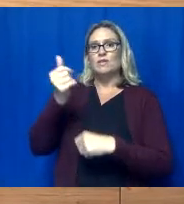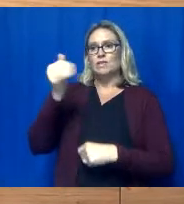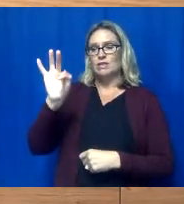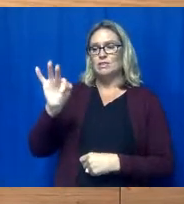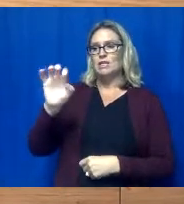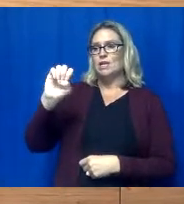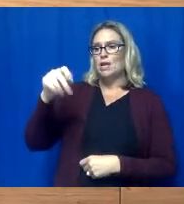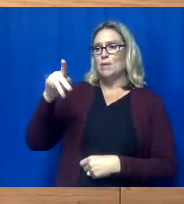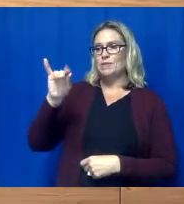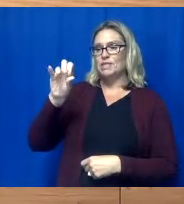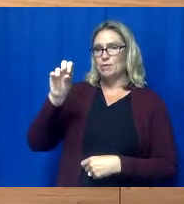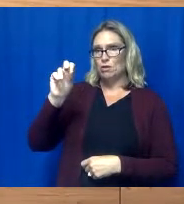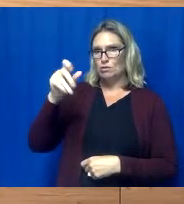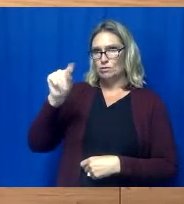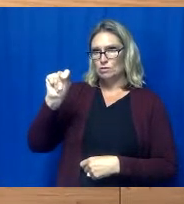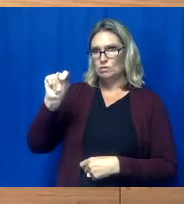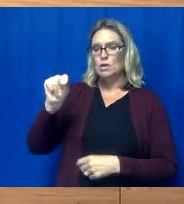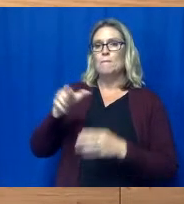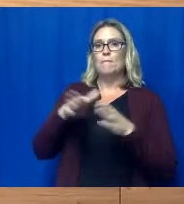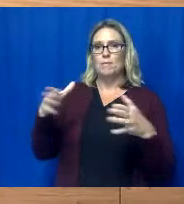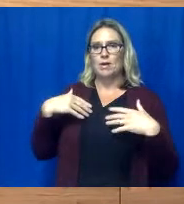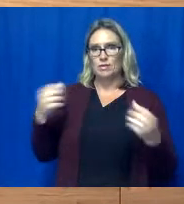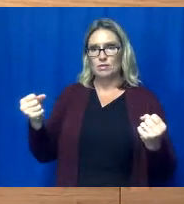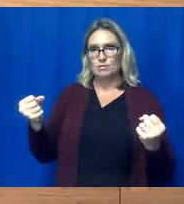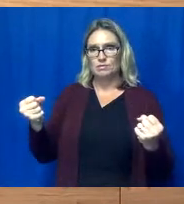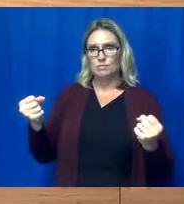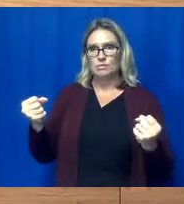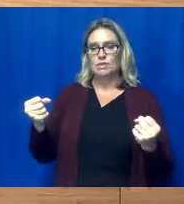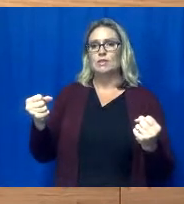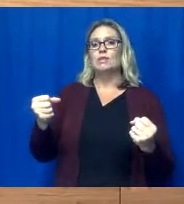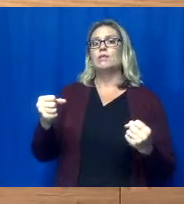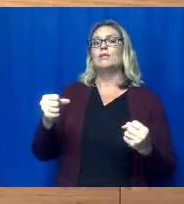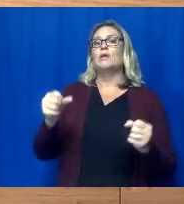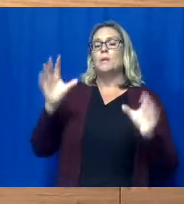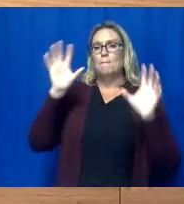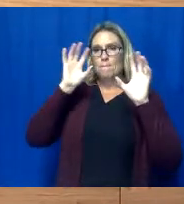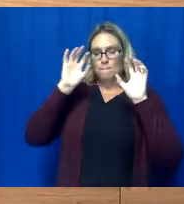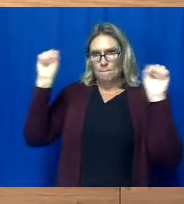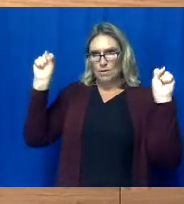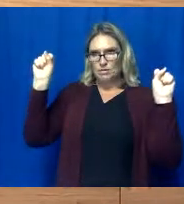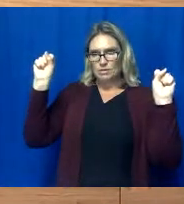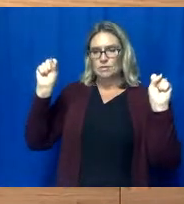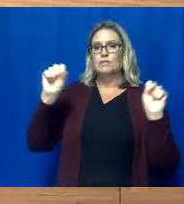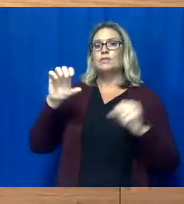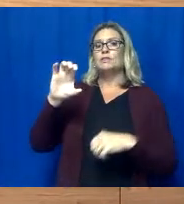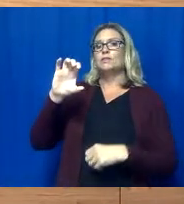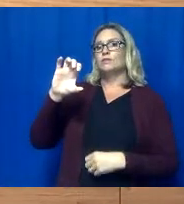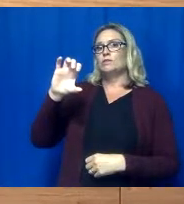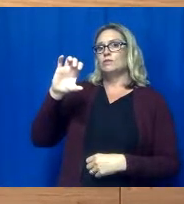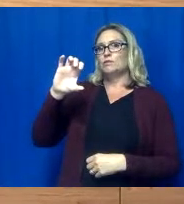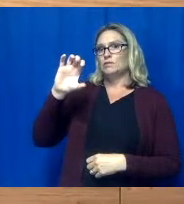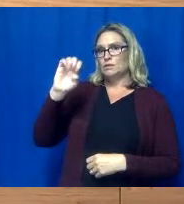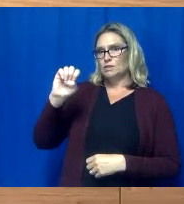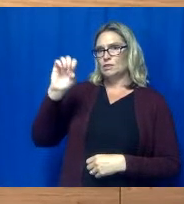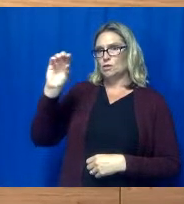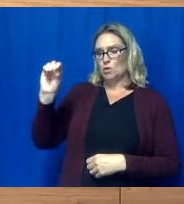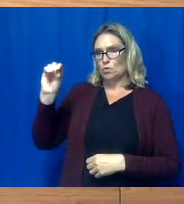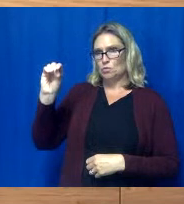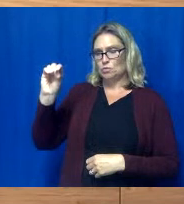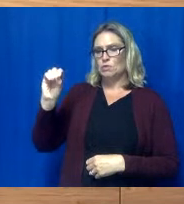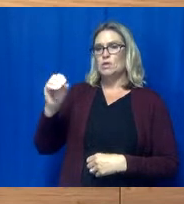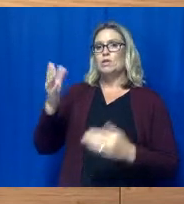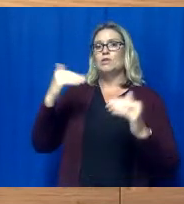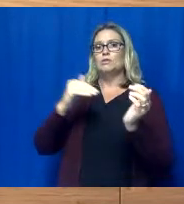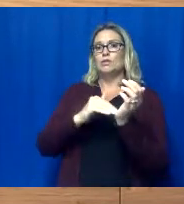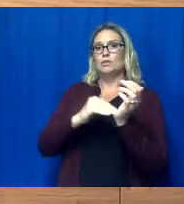with Public Health, Dr. France Desrosiers, President and Chief Executive Officer of Vitalité Health Network, and Dr.